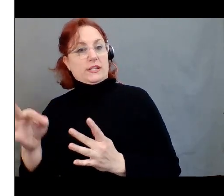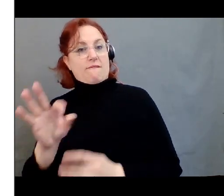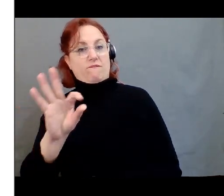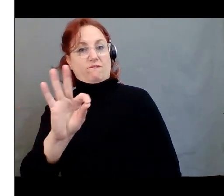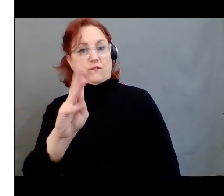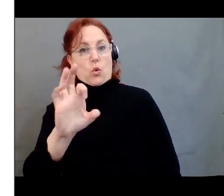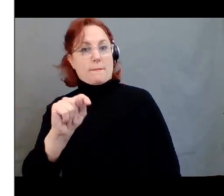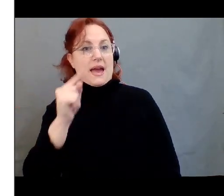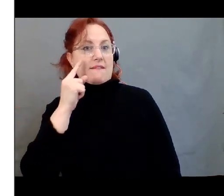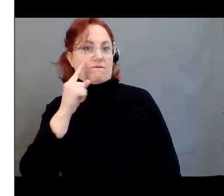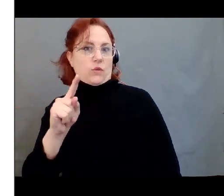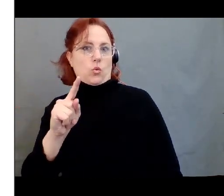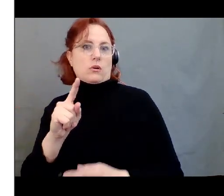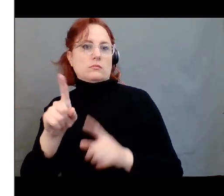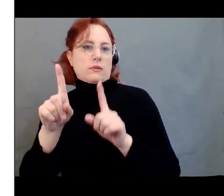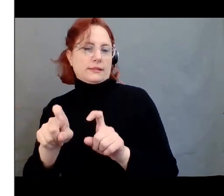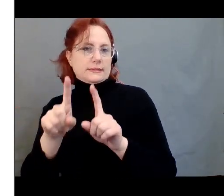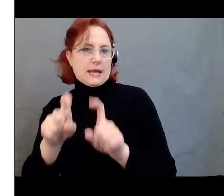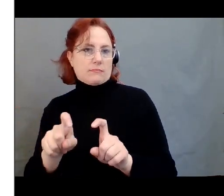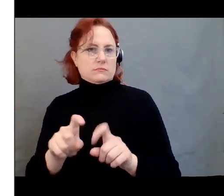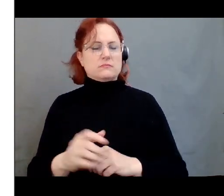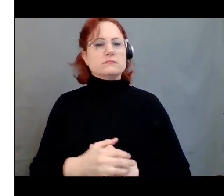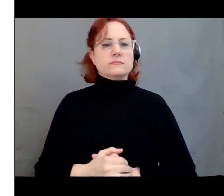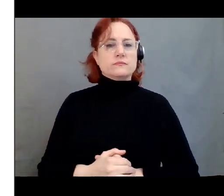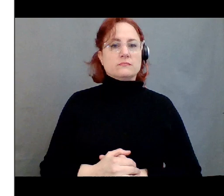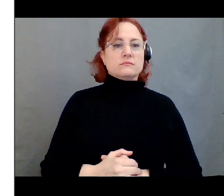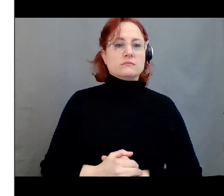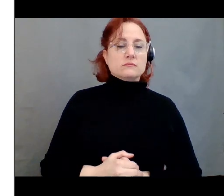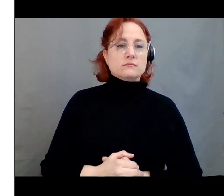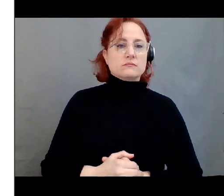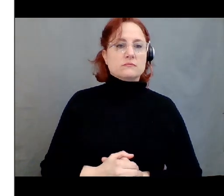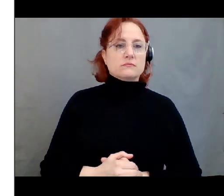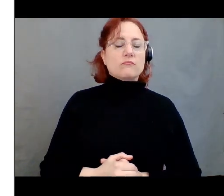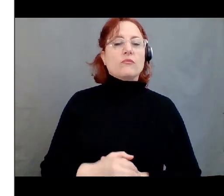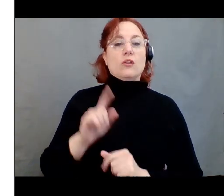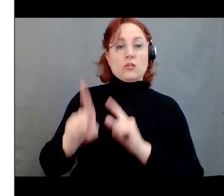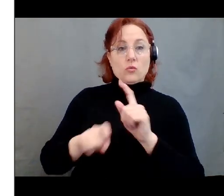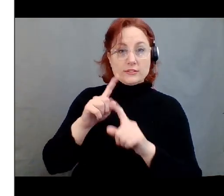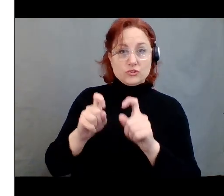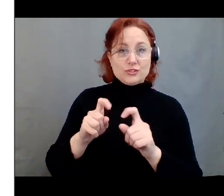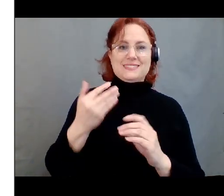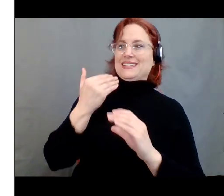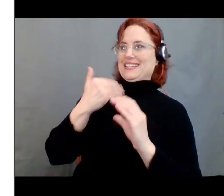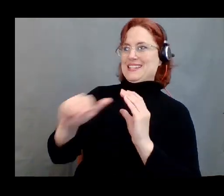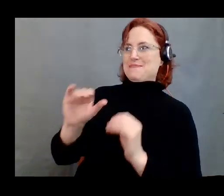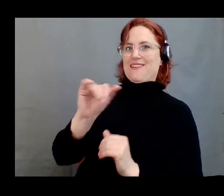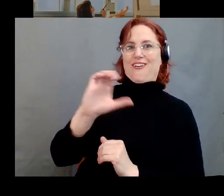alternative testing in ARC, please email archelp@uwm.edu.